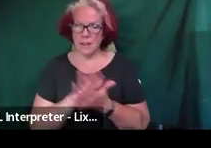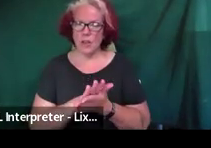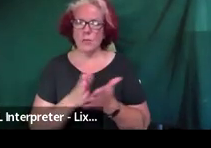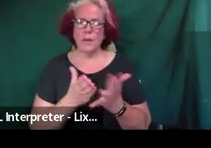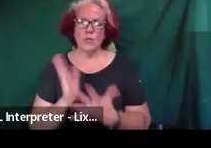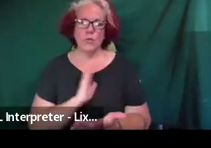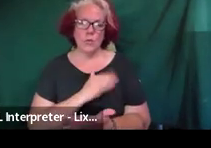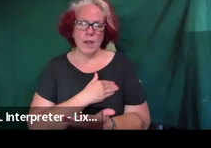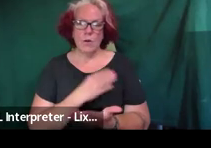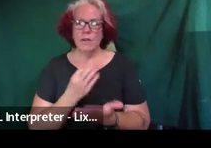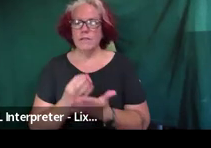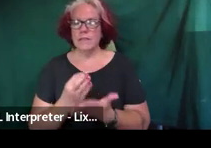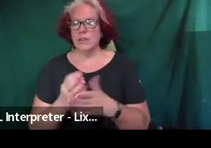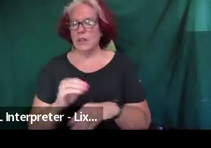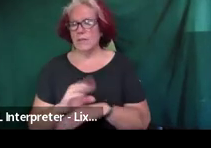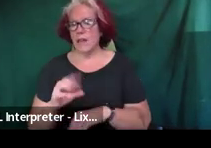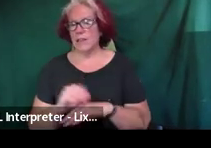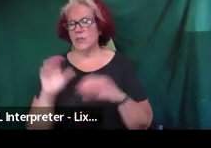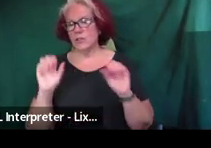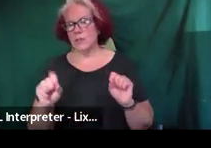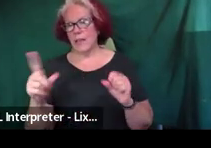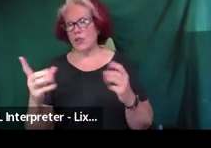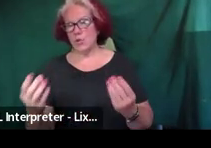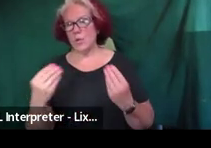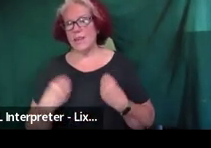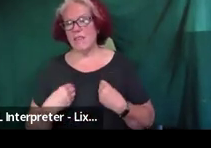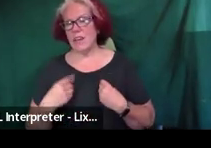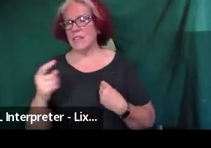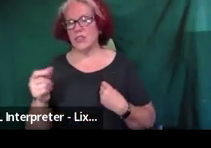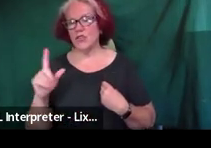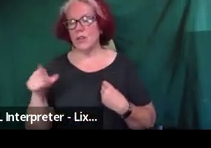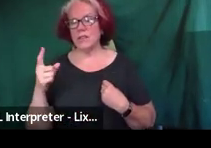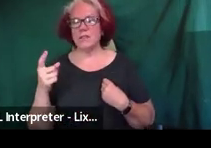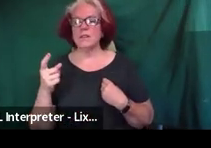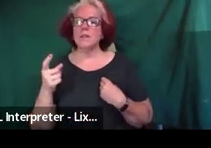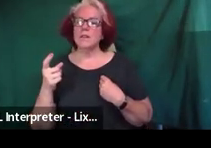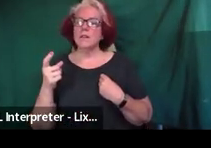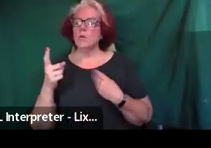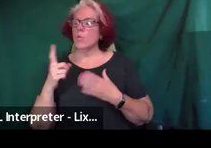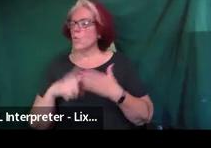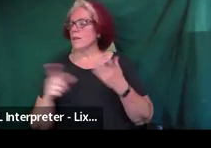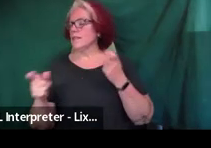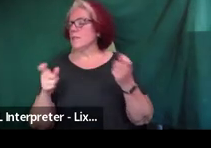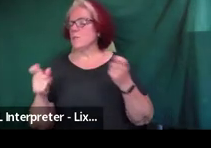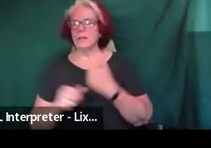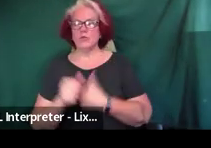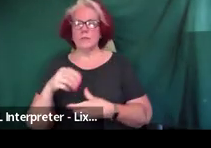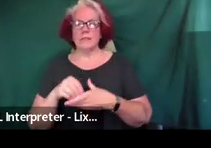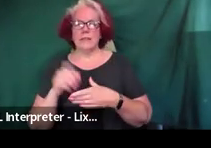our fiscal advisors. Can you give us just directly, you know, what's the biggest risk in this area at this